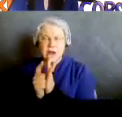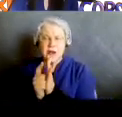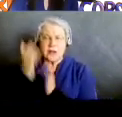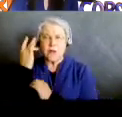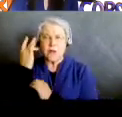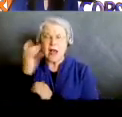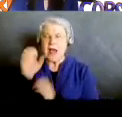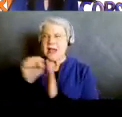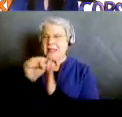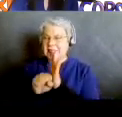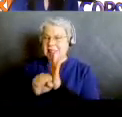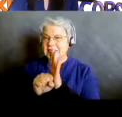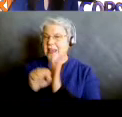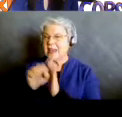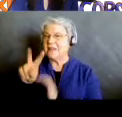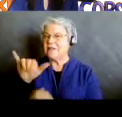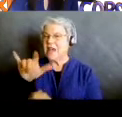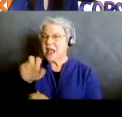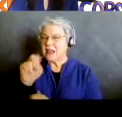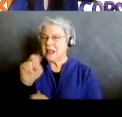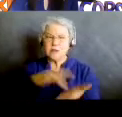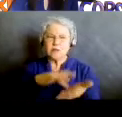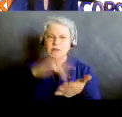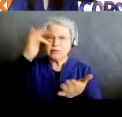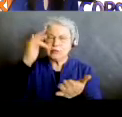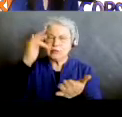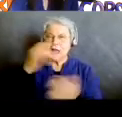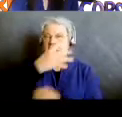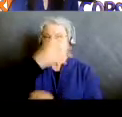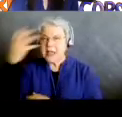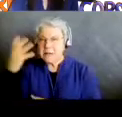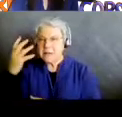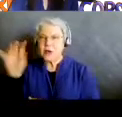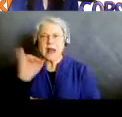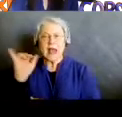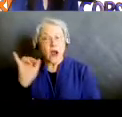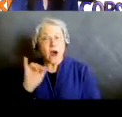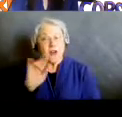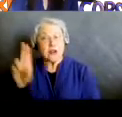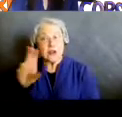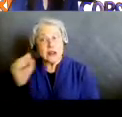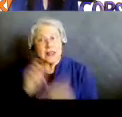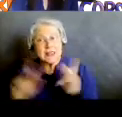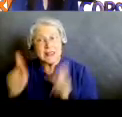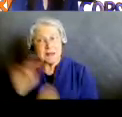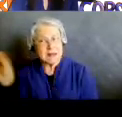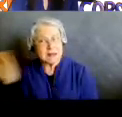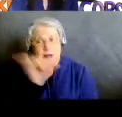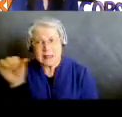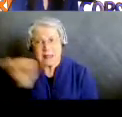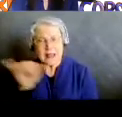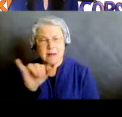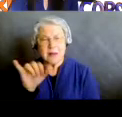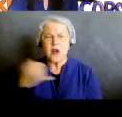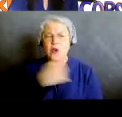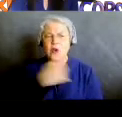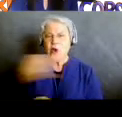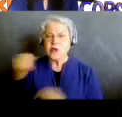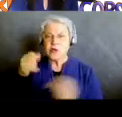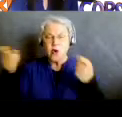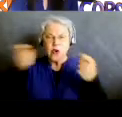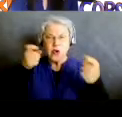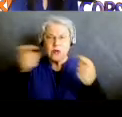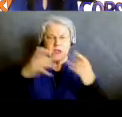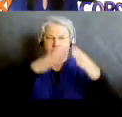capitalist exploitation, immigrant and citizen alike. Okay, and it's also about dismantling border regimes that not only subject so